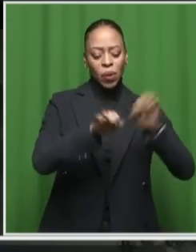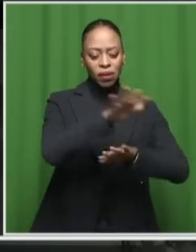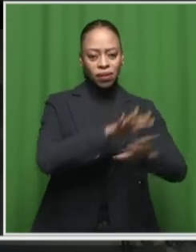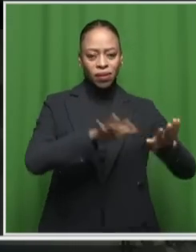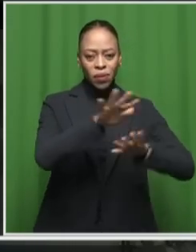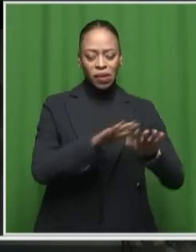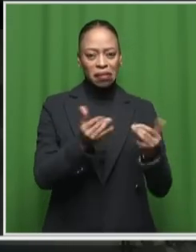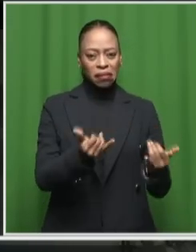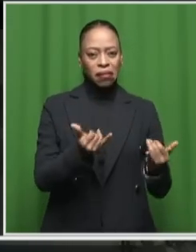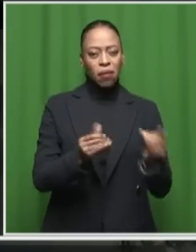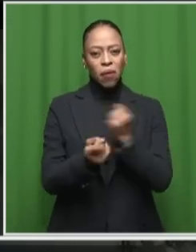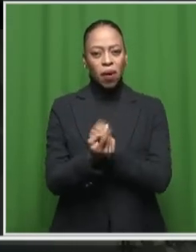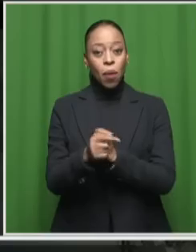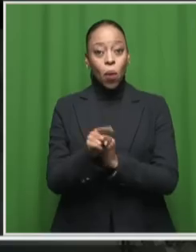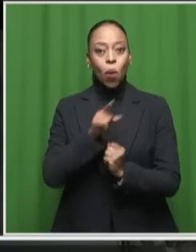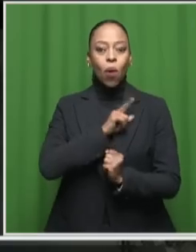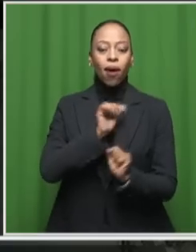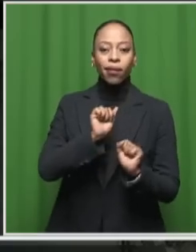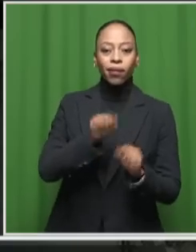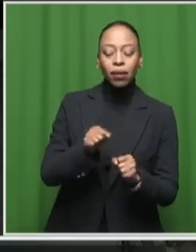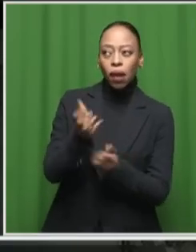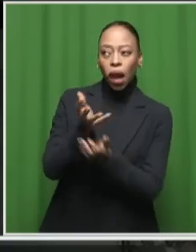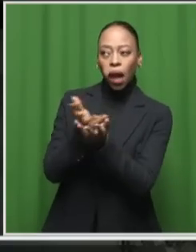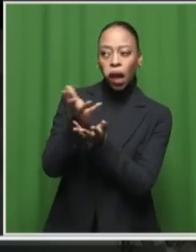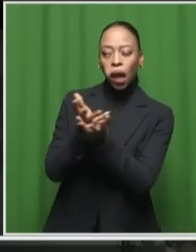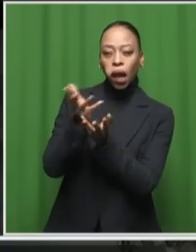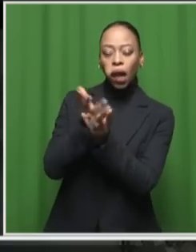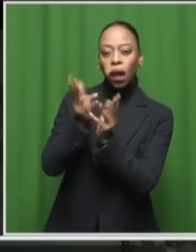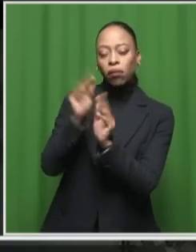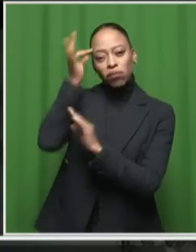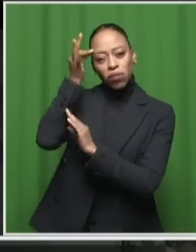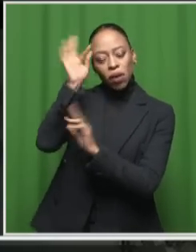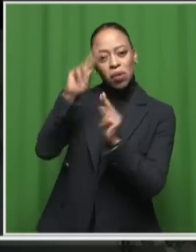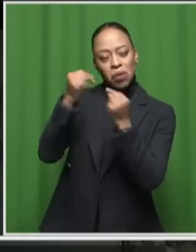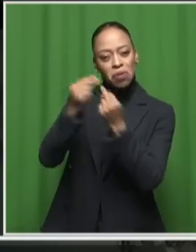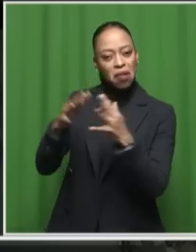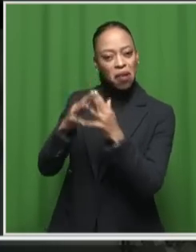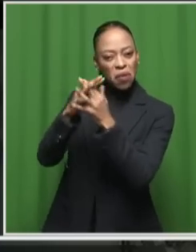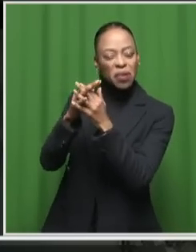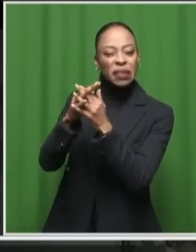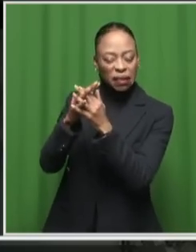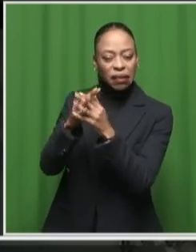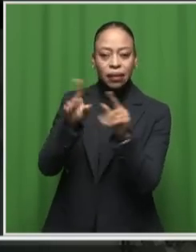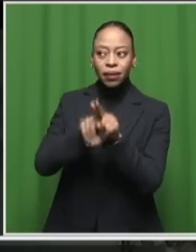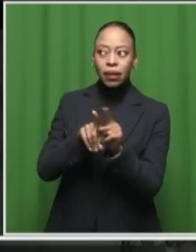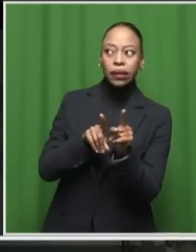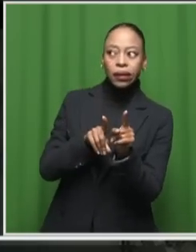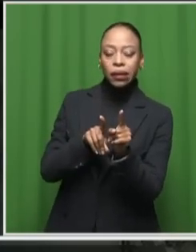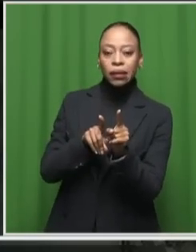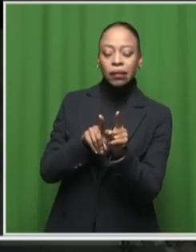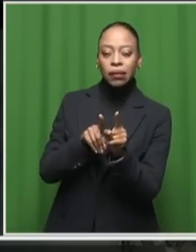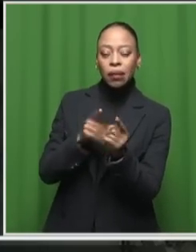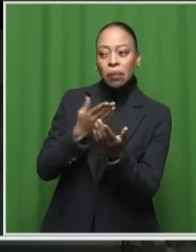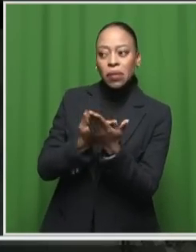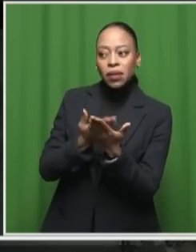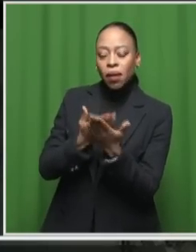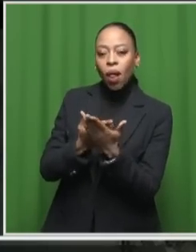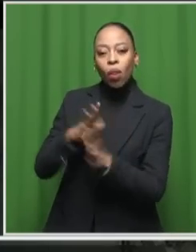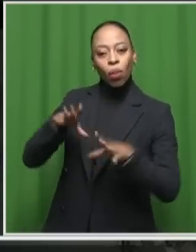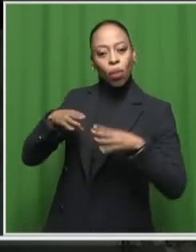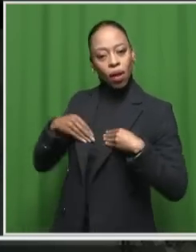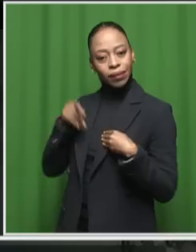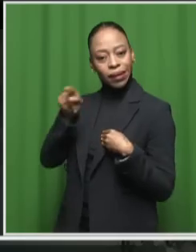country, lots of talk about a government of national unity, and I suppose the temptation to liken it to